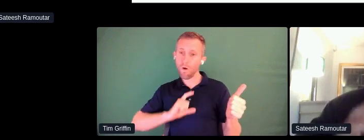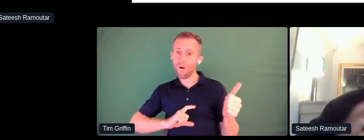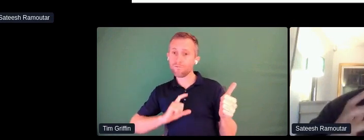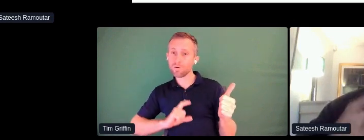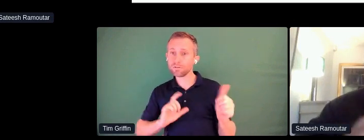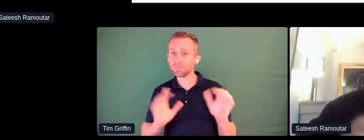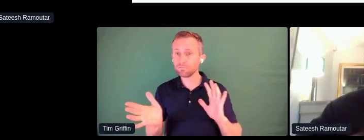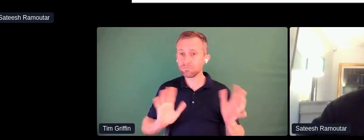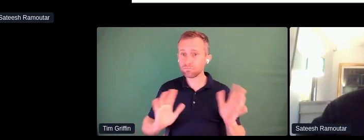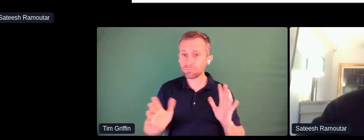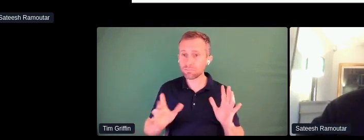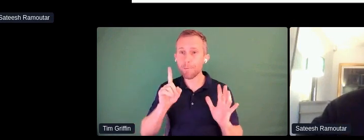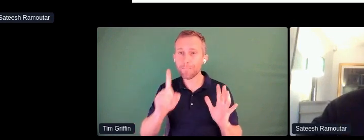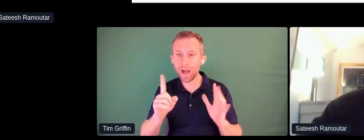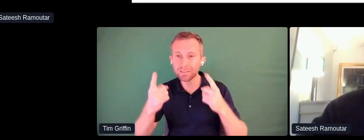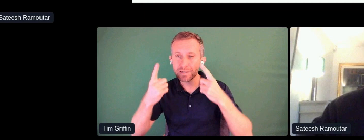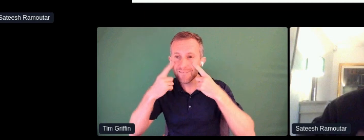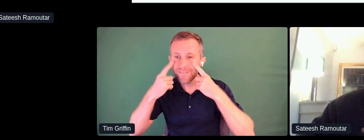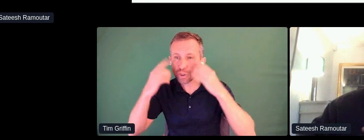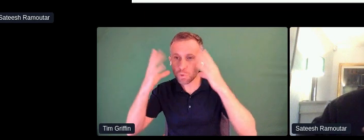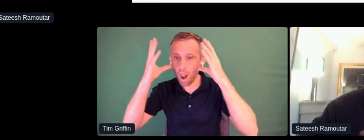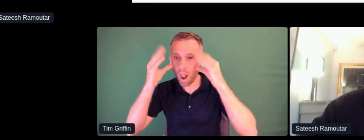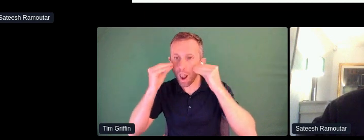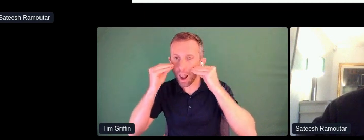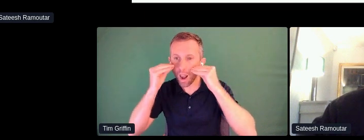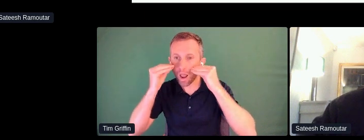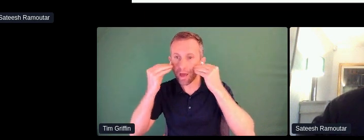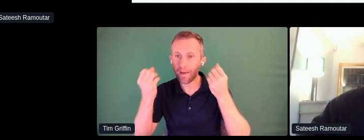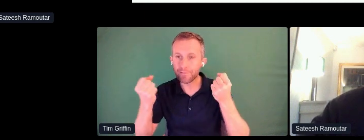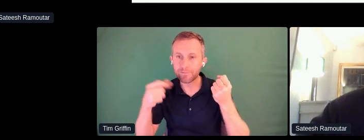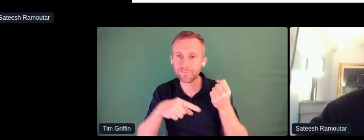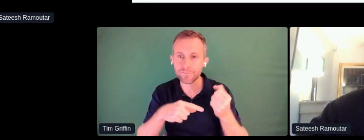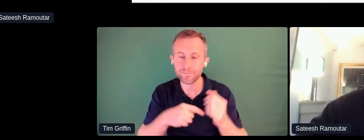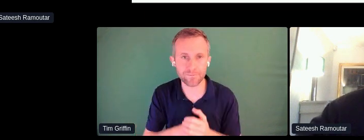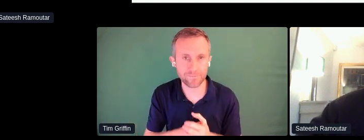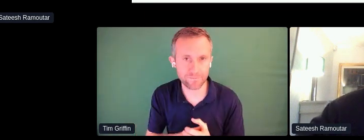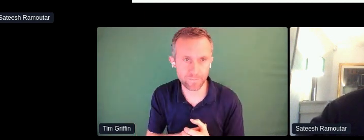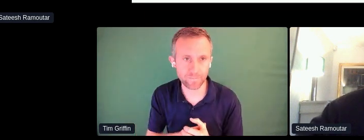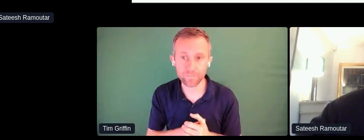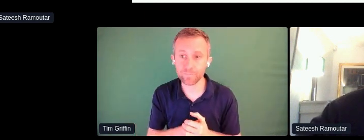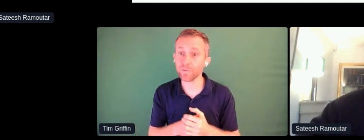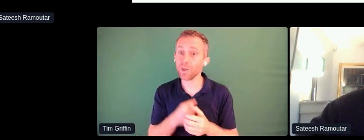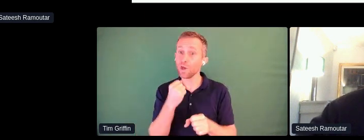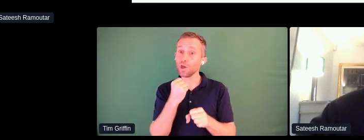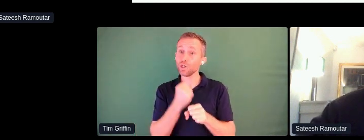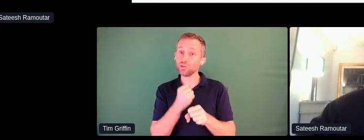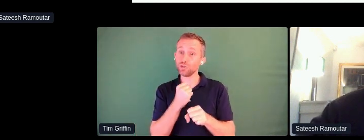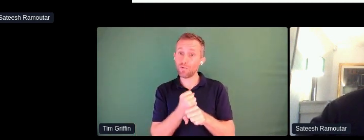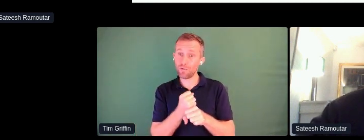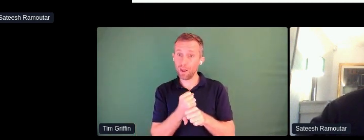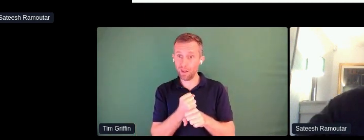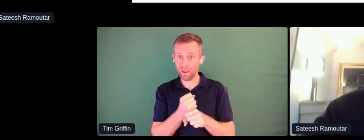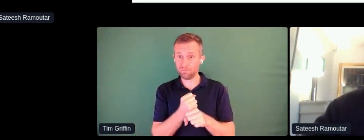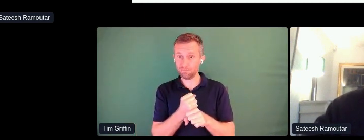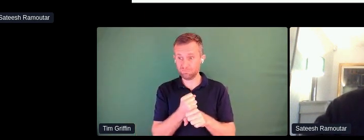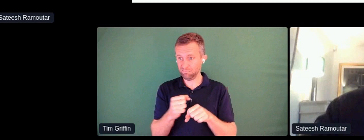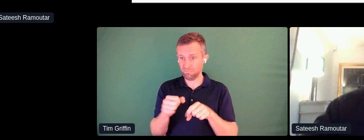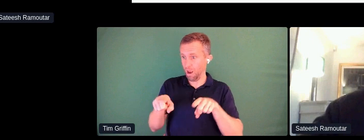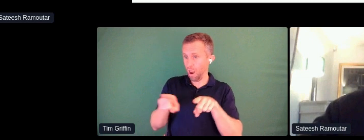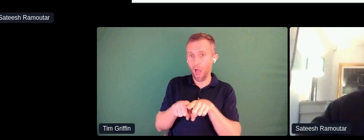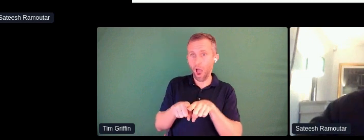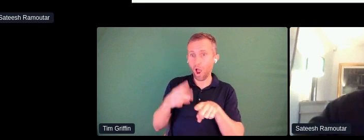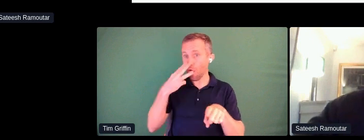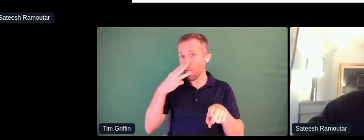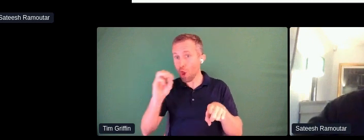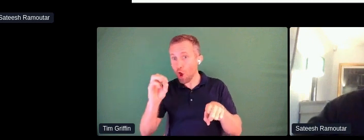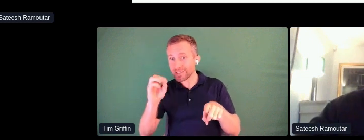Jerry does a large amount of his tasks online, probably the same as somebody 20, 30, 40 years younger would. He does his shopping